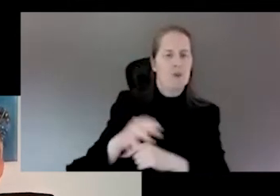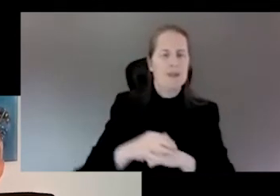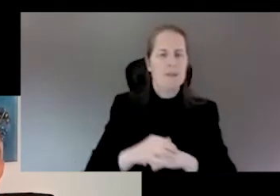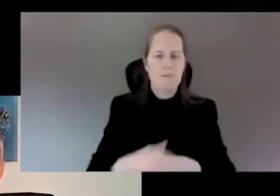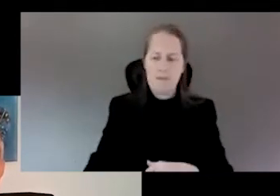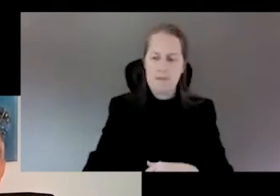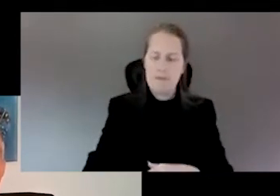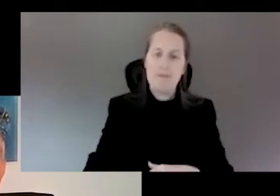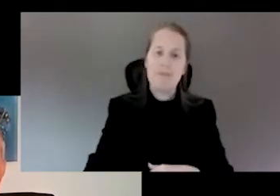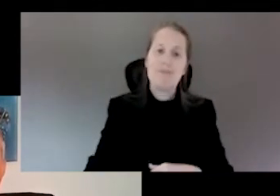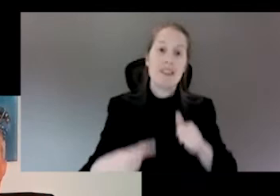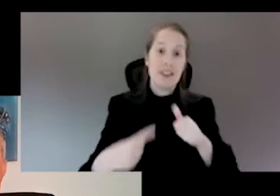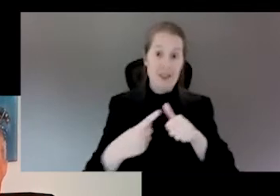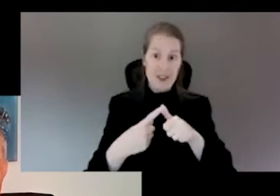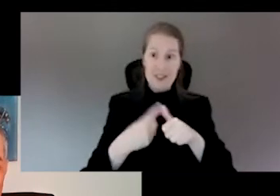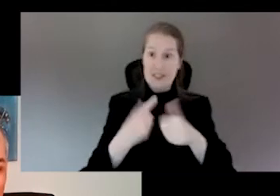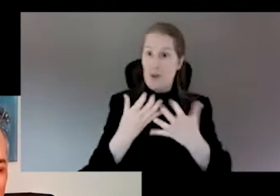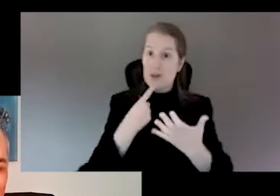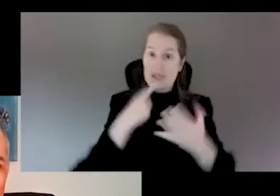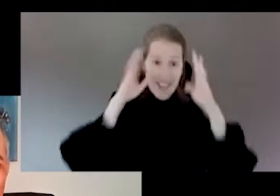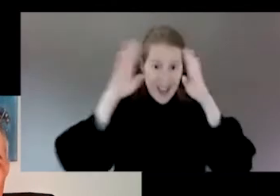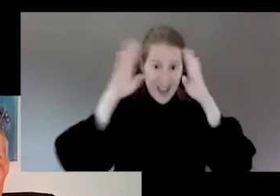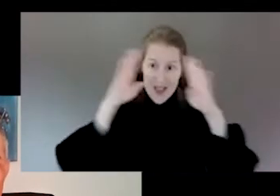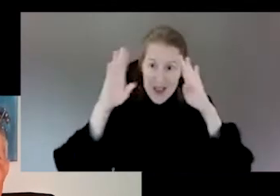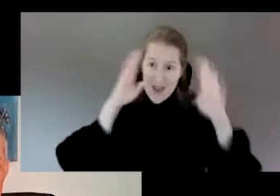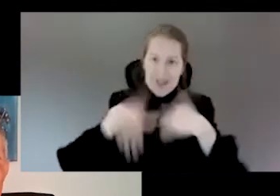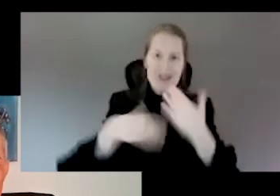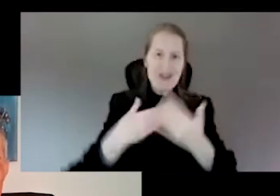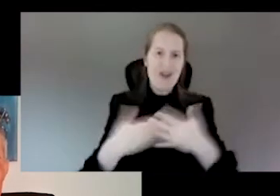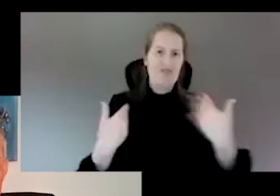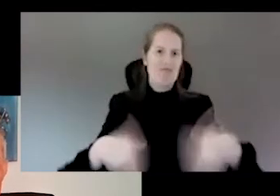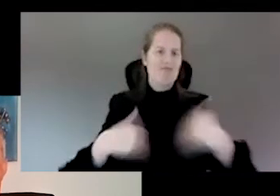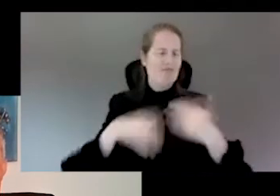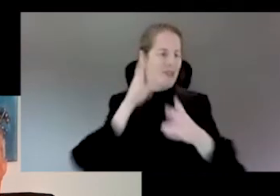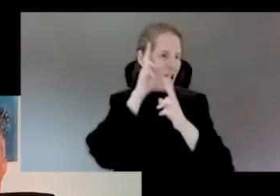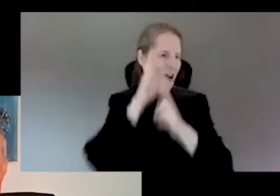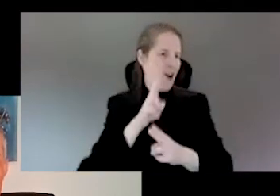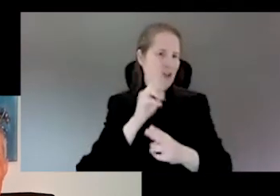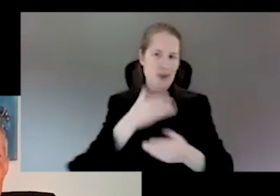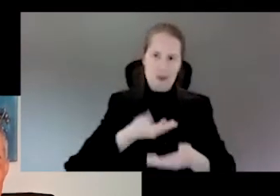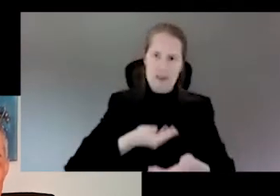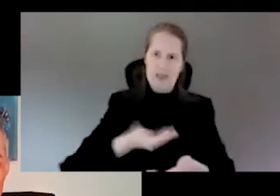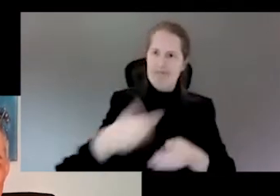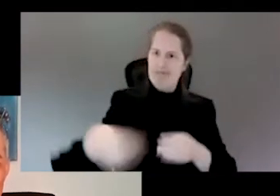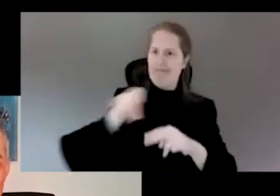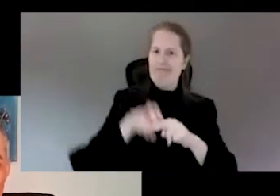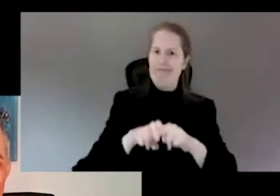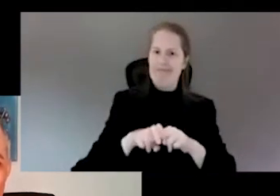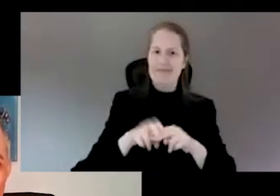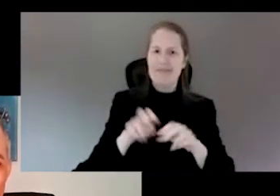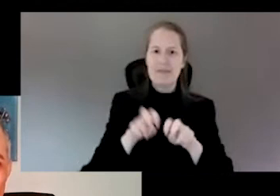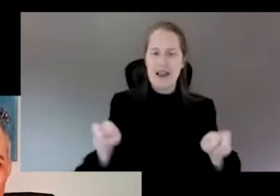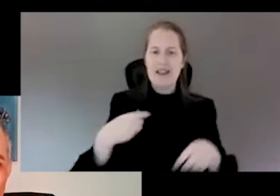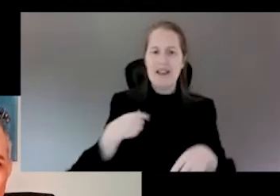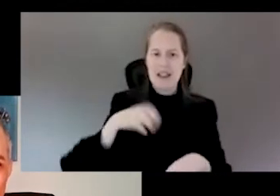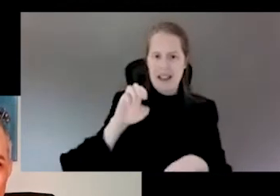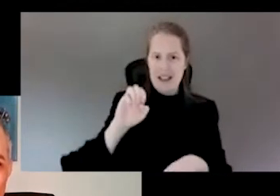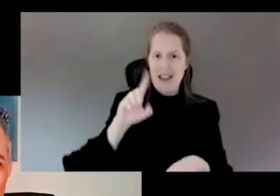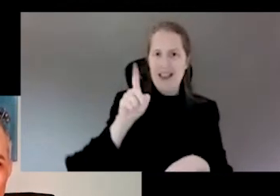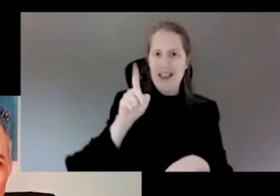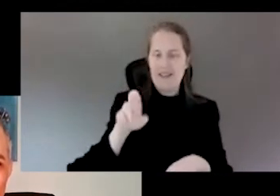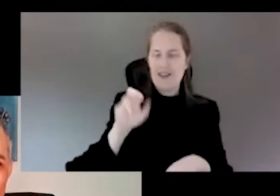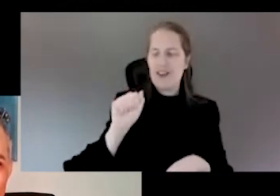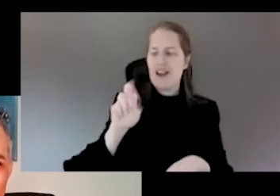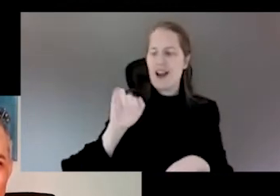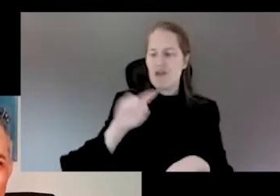First of all, hello to everyone. What an honor to be part of this panel. I am Elver Arisa Silva.